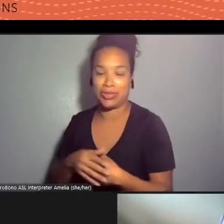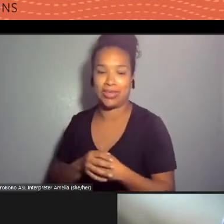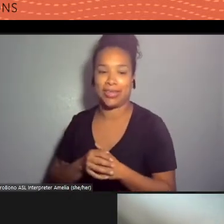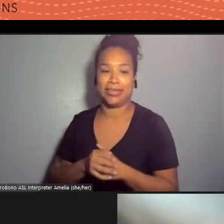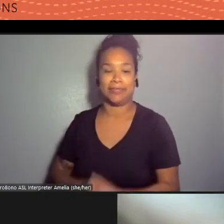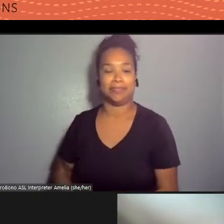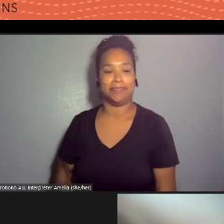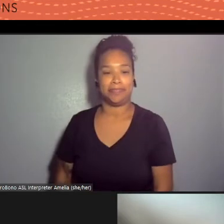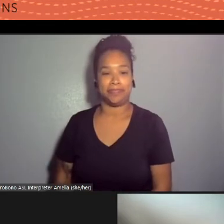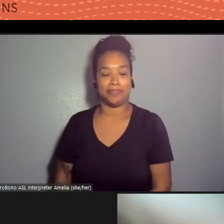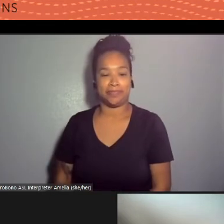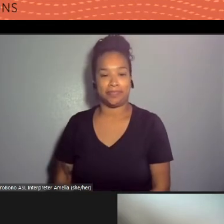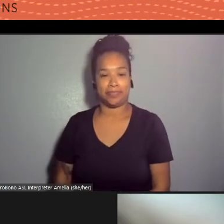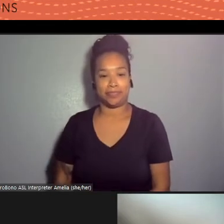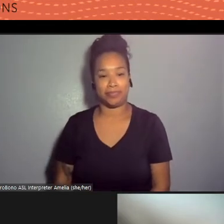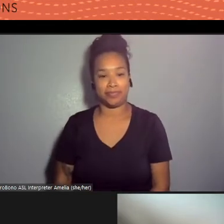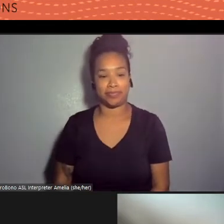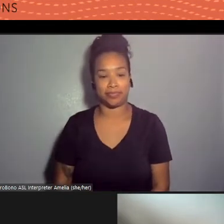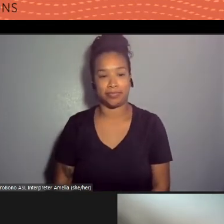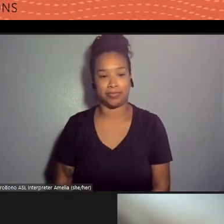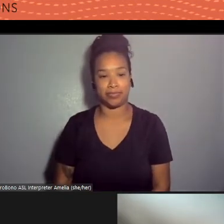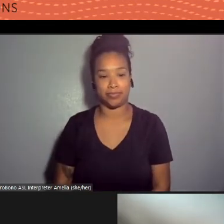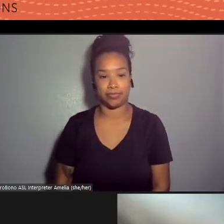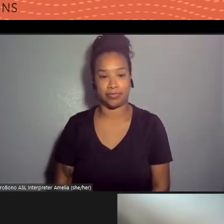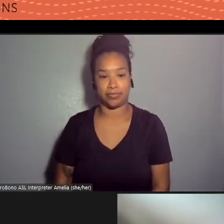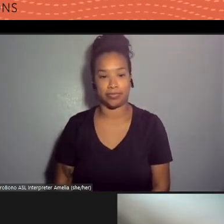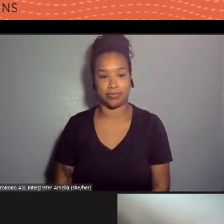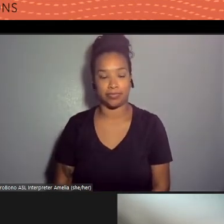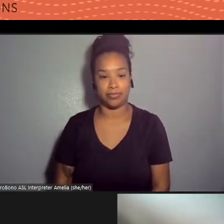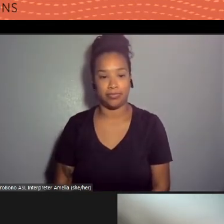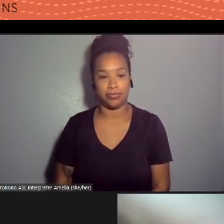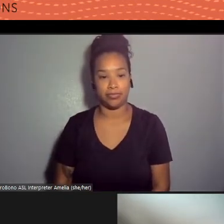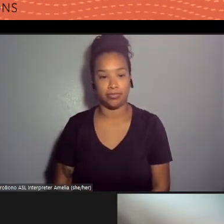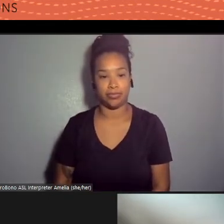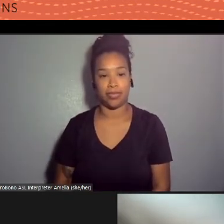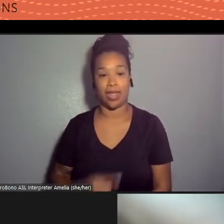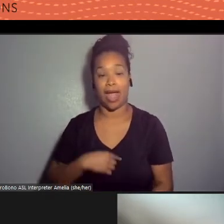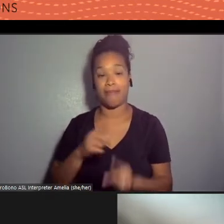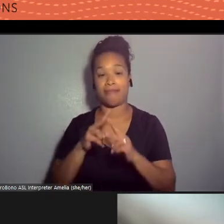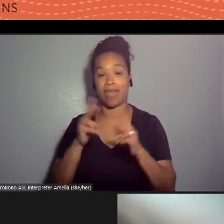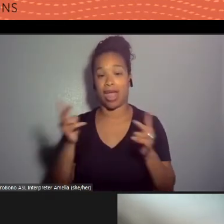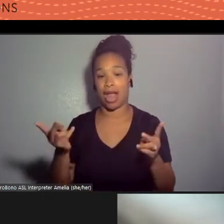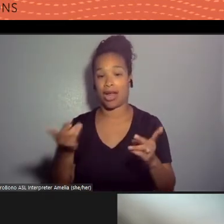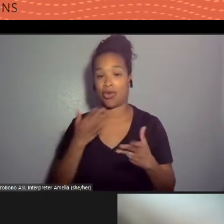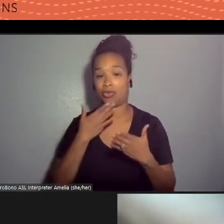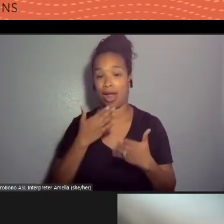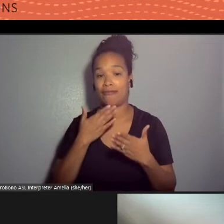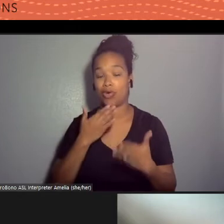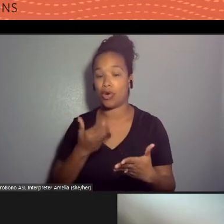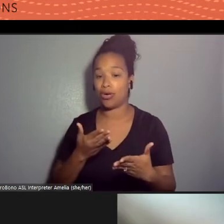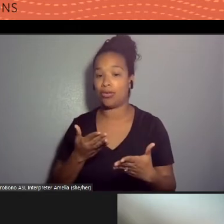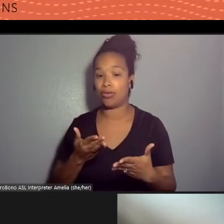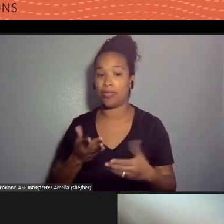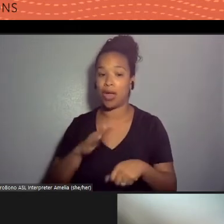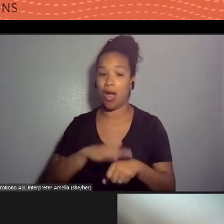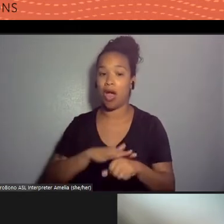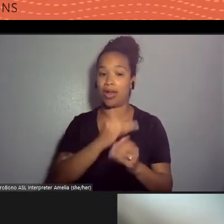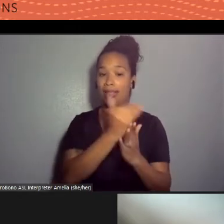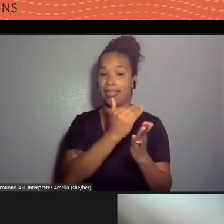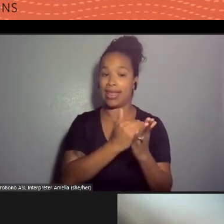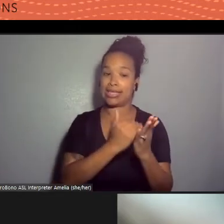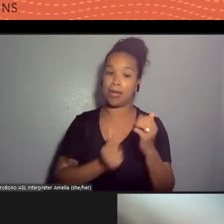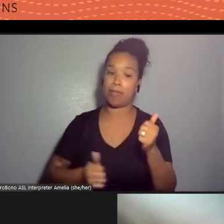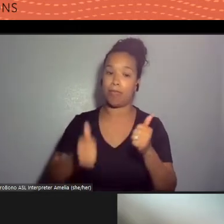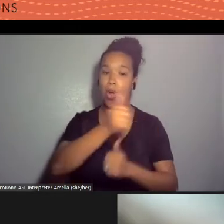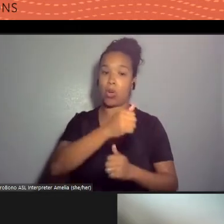You know, I have ended up very grateful to have ended up on a couple of lists of the most produced playwrights